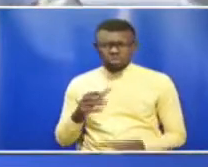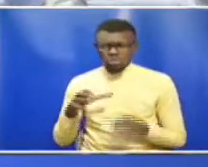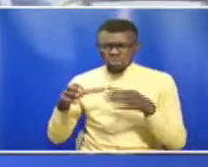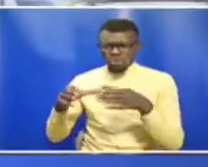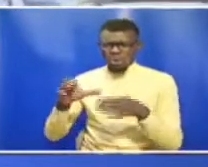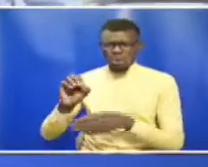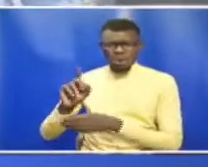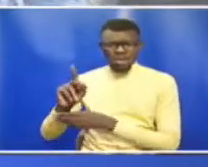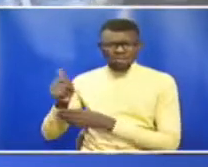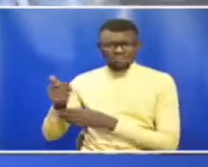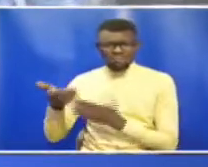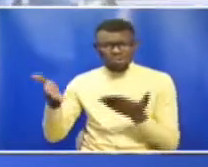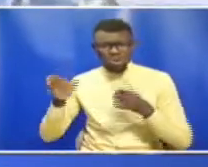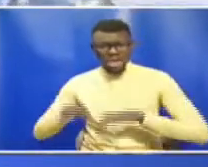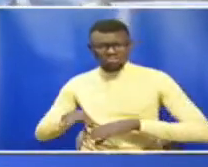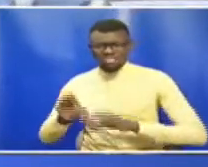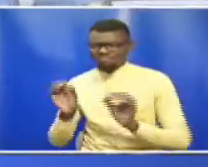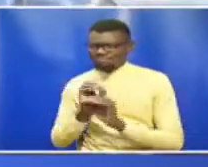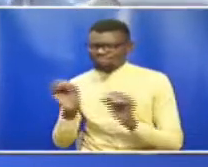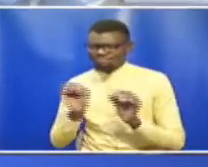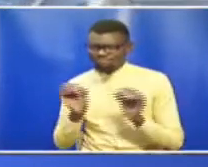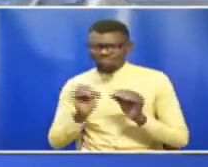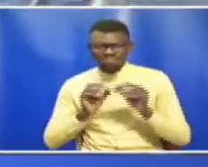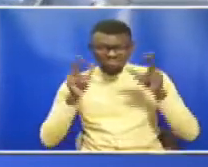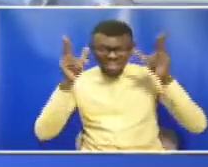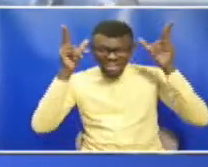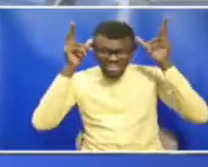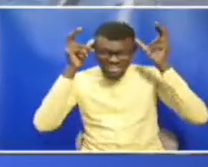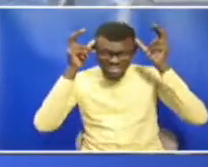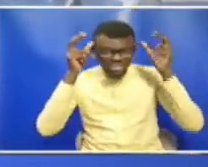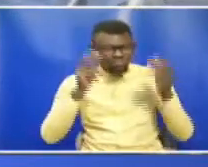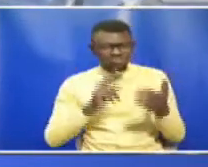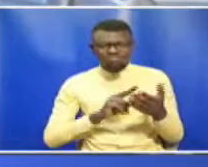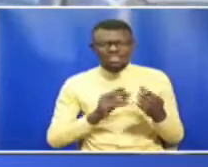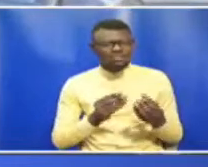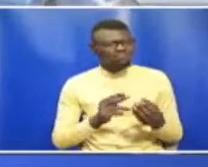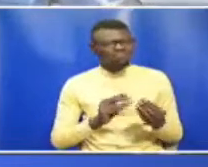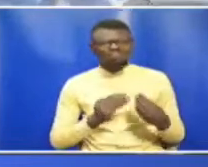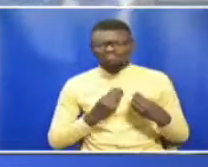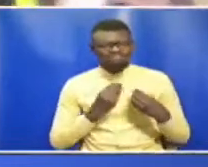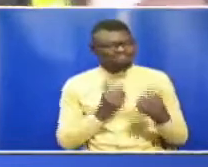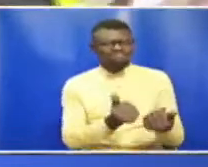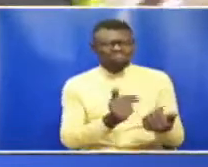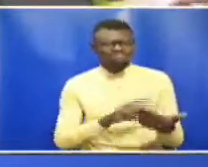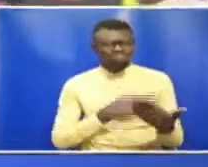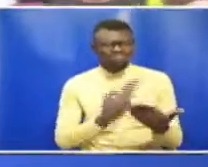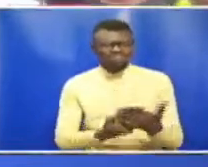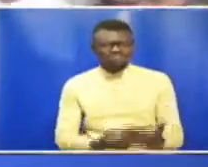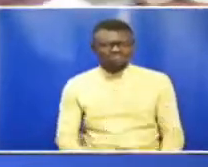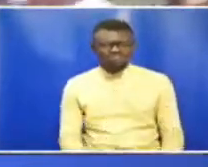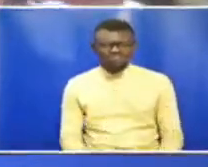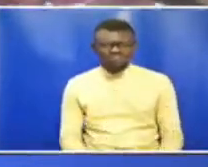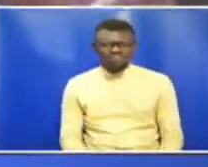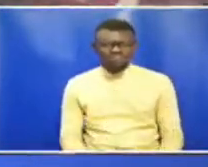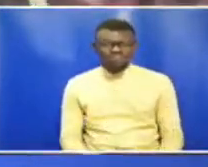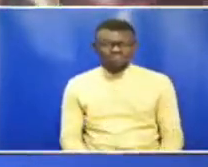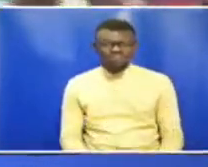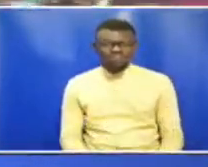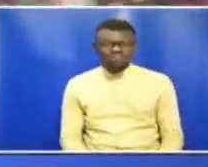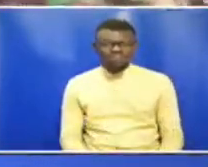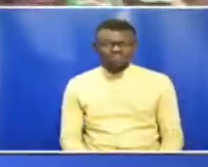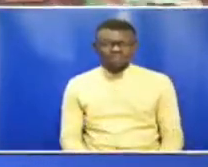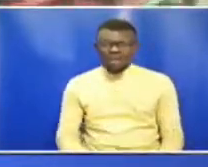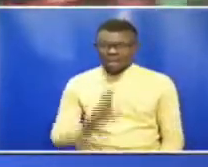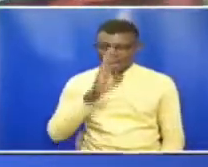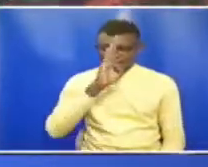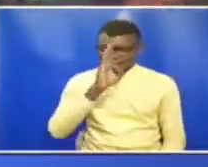ina collapse. Tunawaambia shetani afanye nini? Shetani afanye nini? Sunday's tour of Naivasha is the